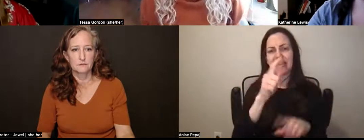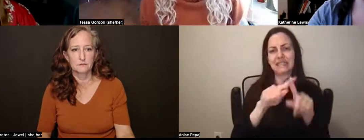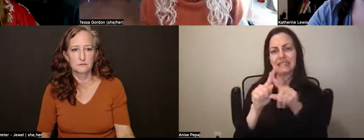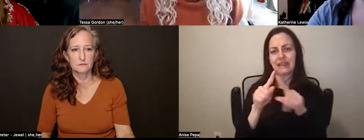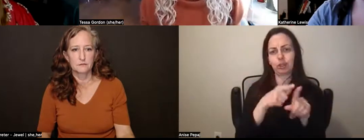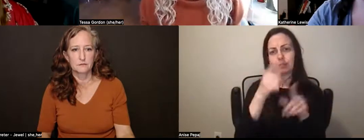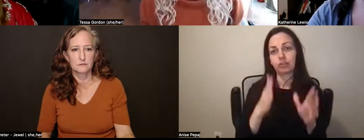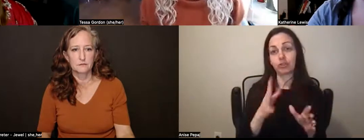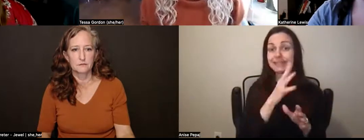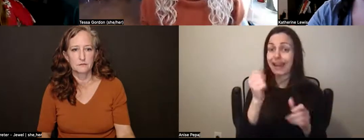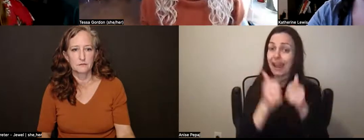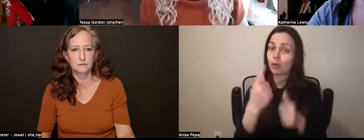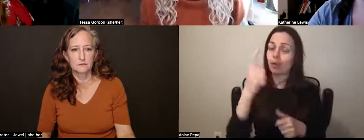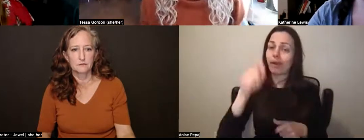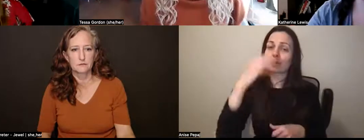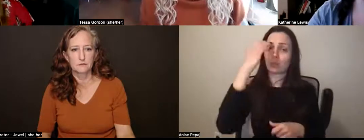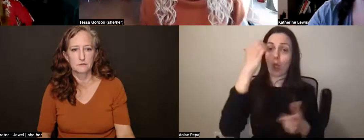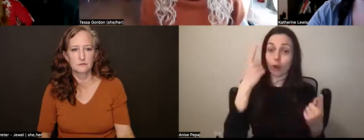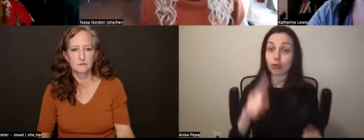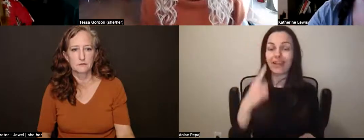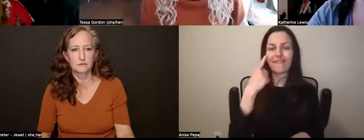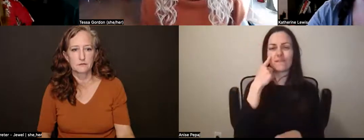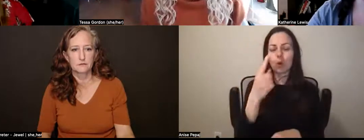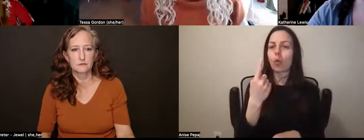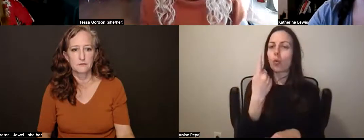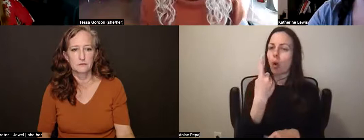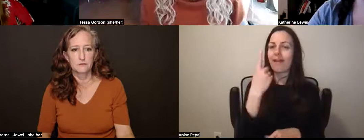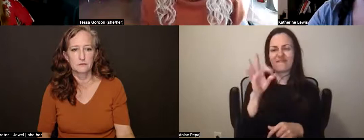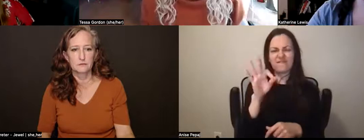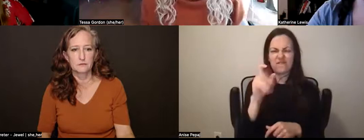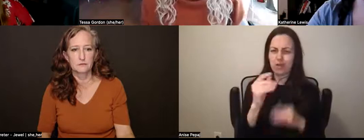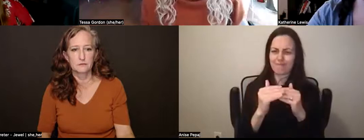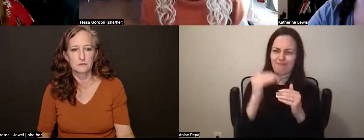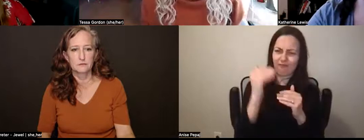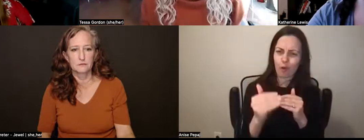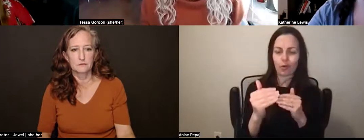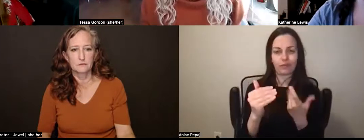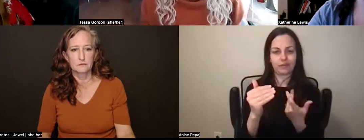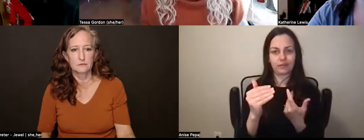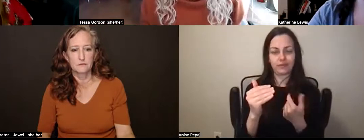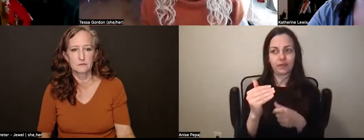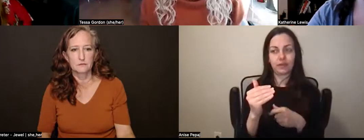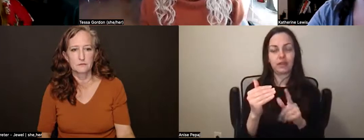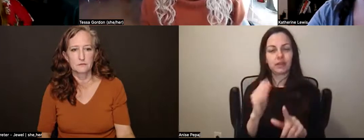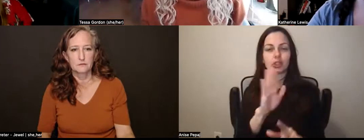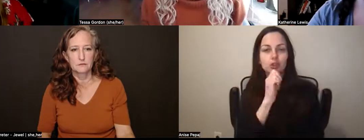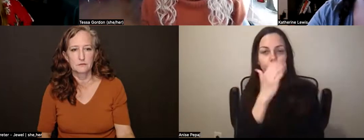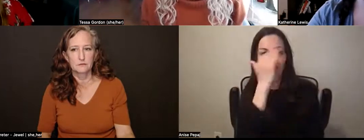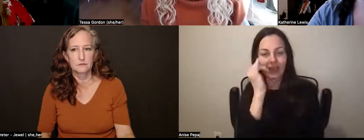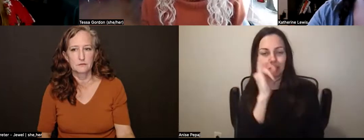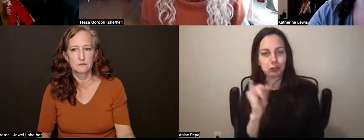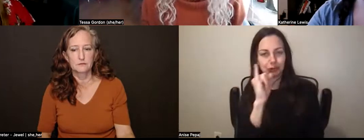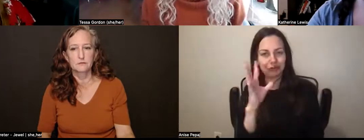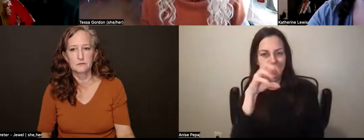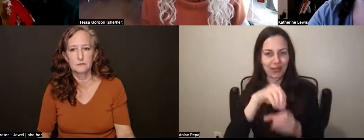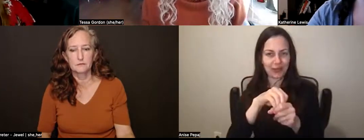have to agree in order for you to even get 1 foot forward. And let's not forget about how insurance plays into all of that